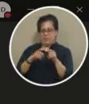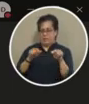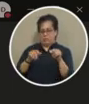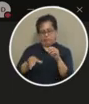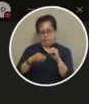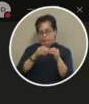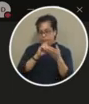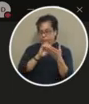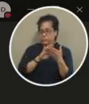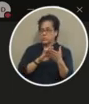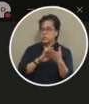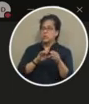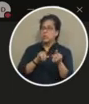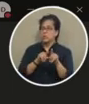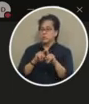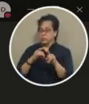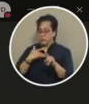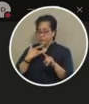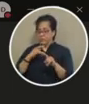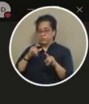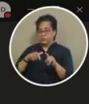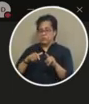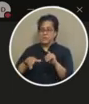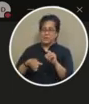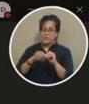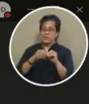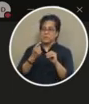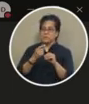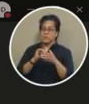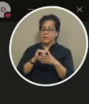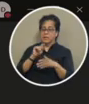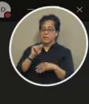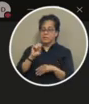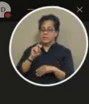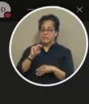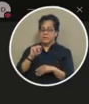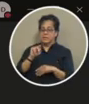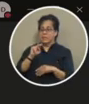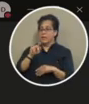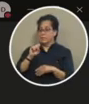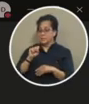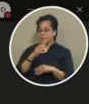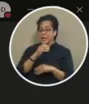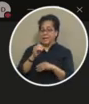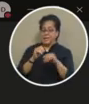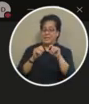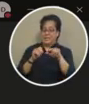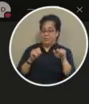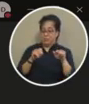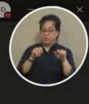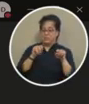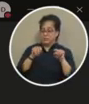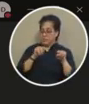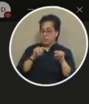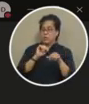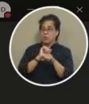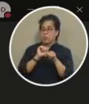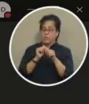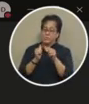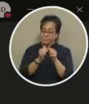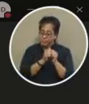be some language added in that tenants and landlords should make every effort at working at